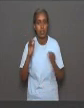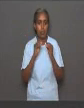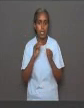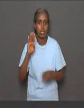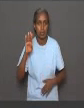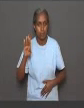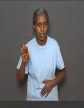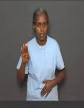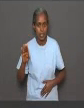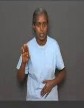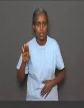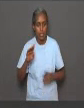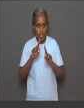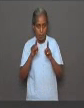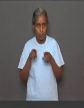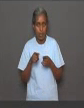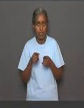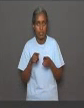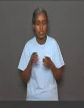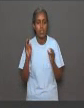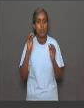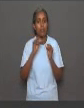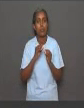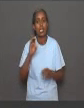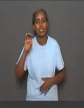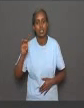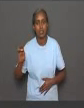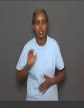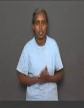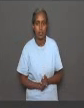plus b in brackets plus c.